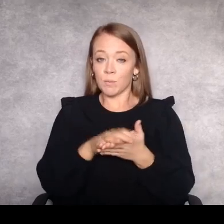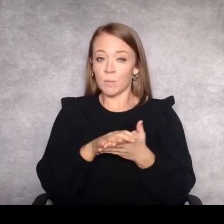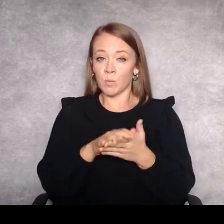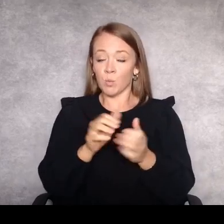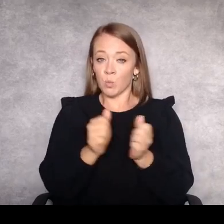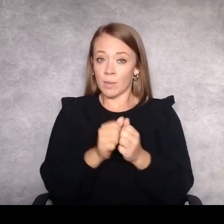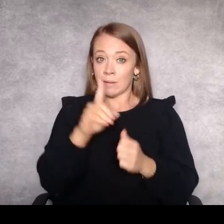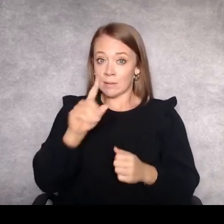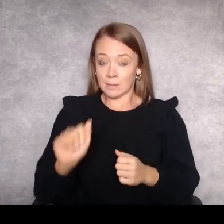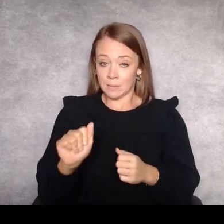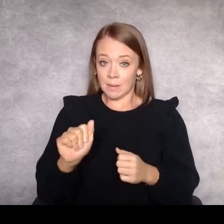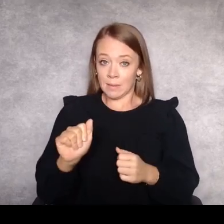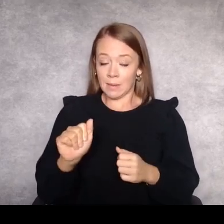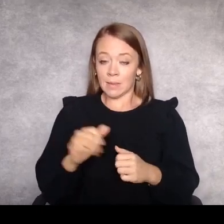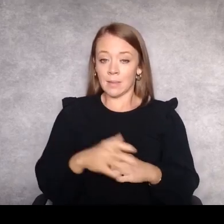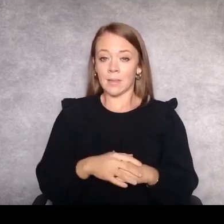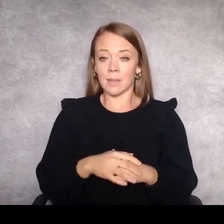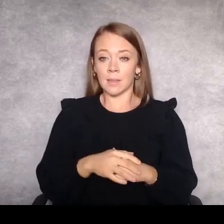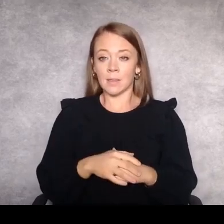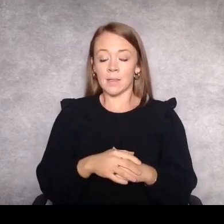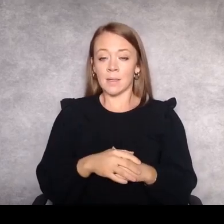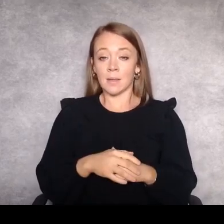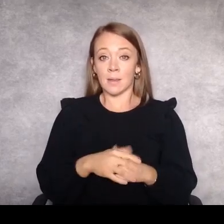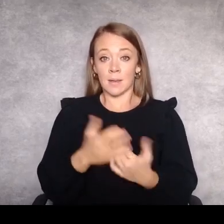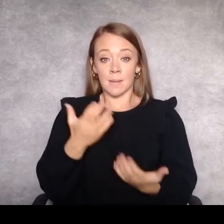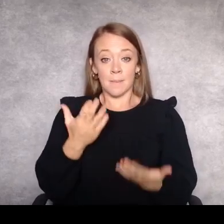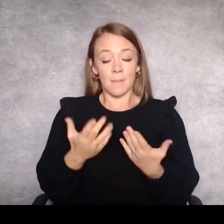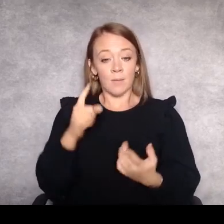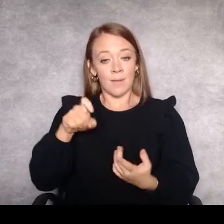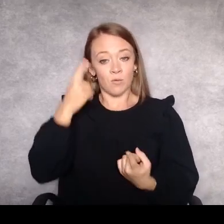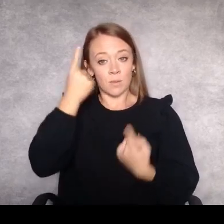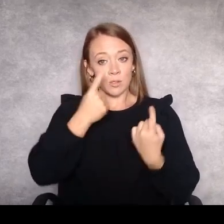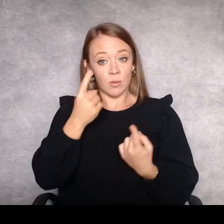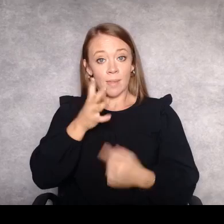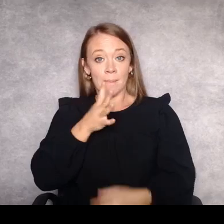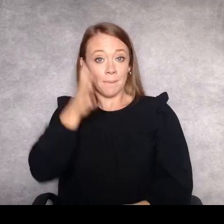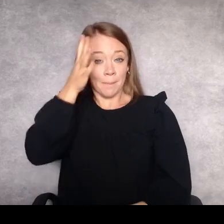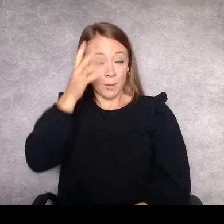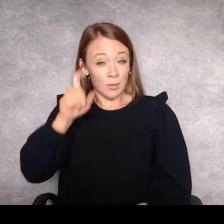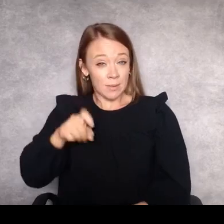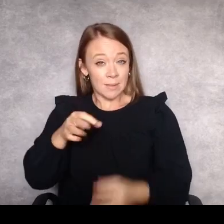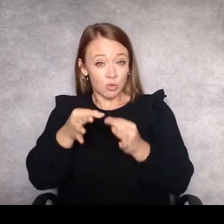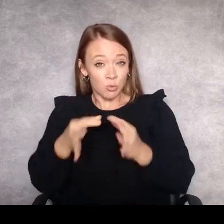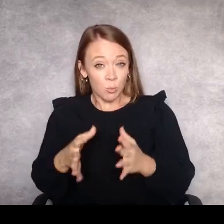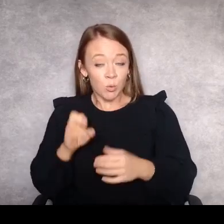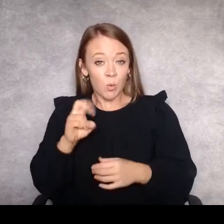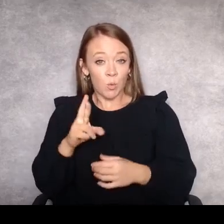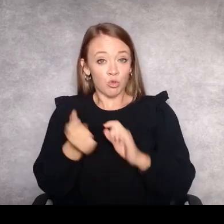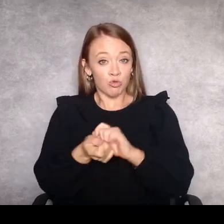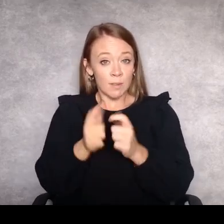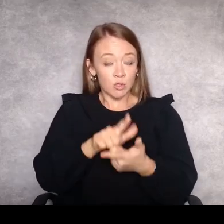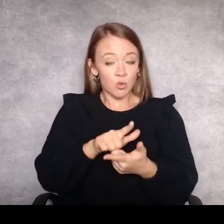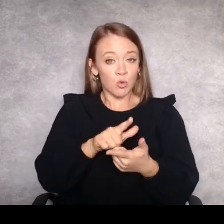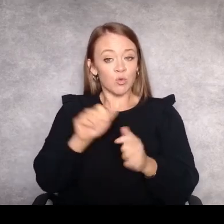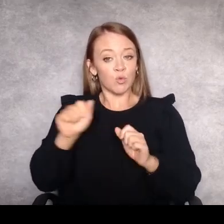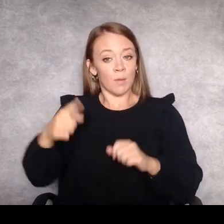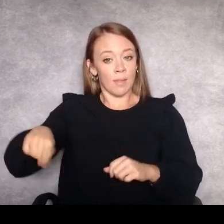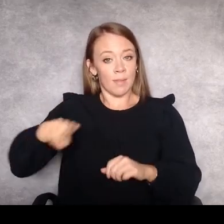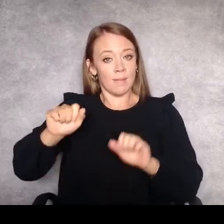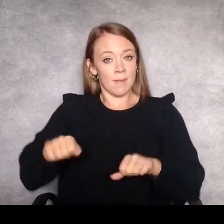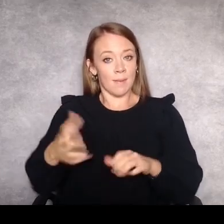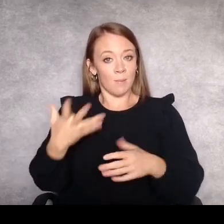disability, it's also things like, does the parent need an interpreter or translator to participate in